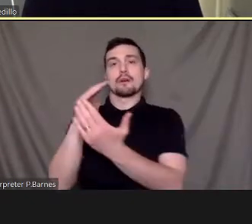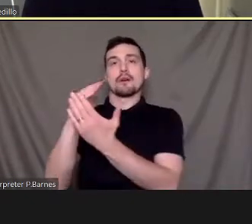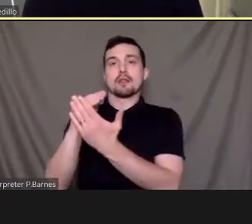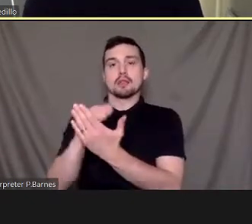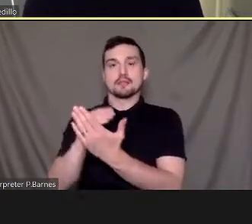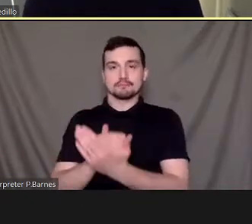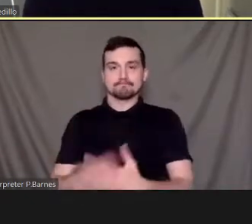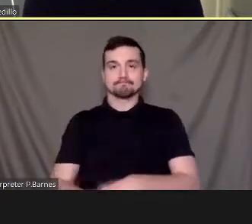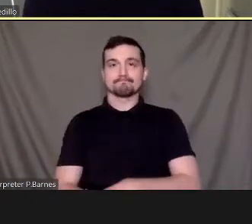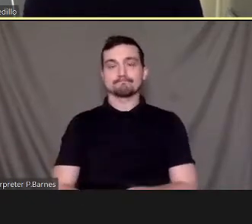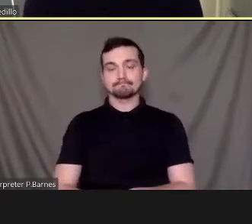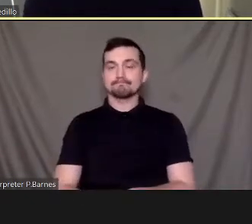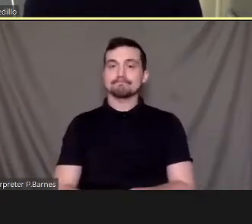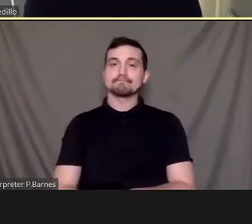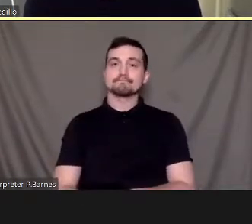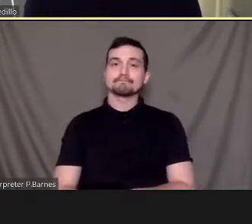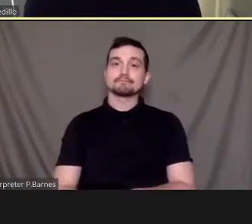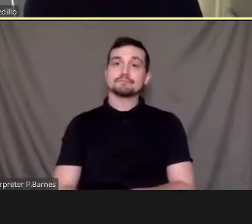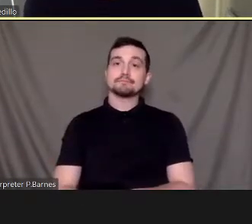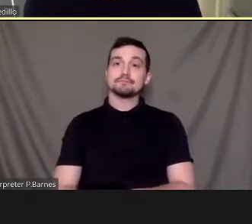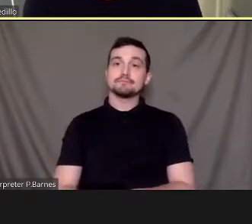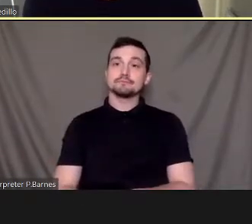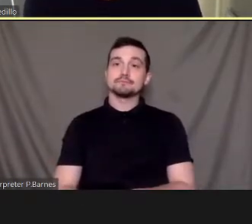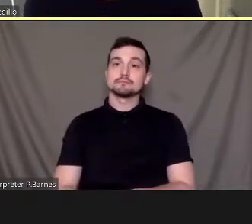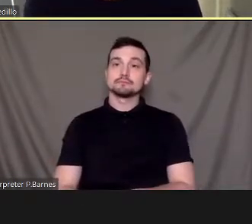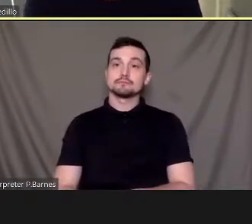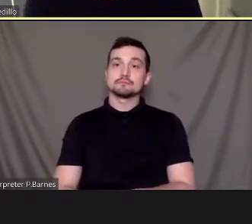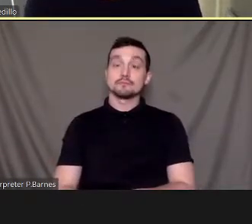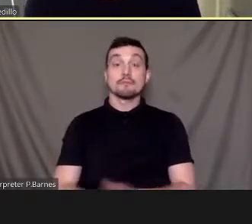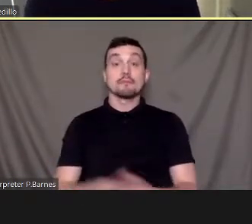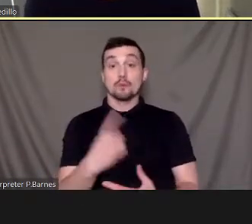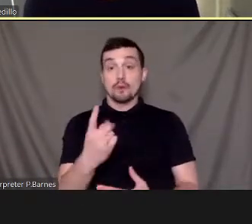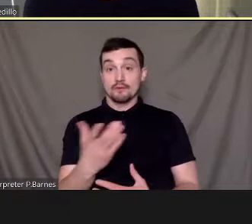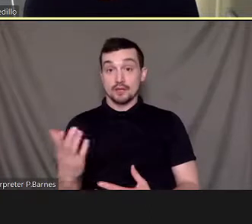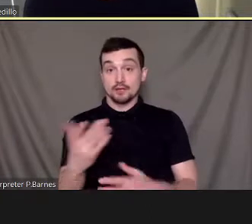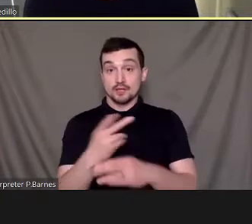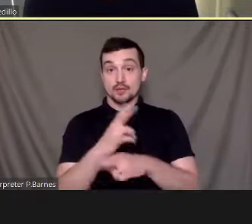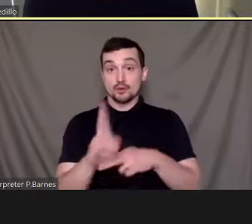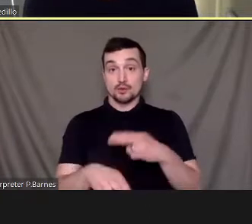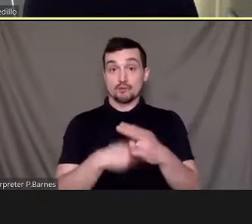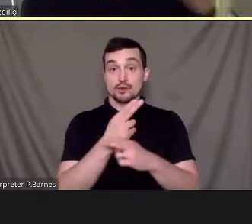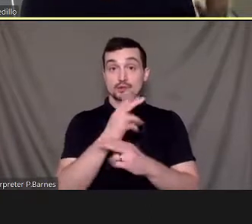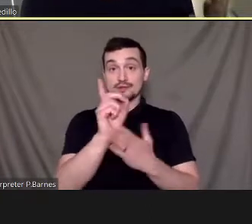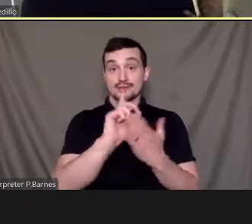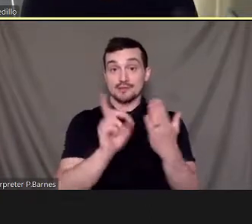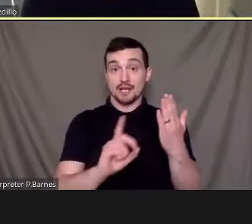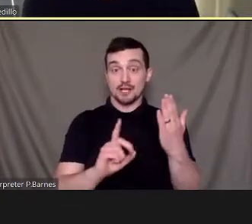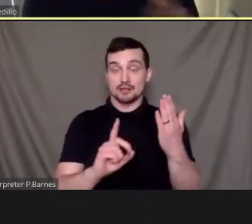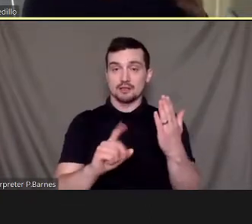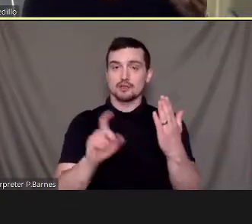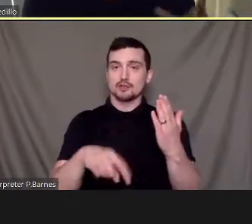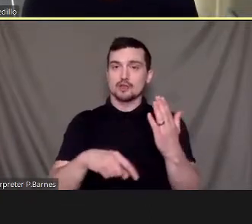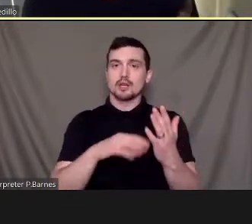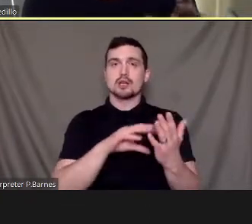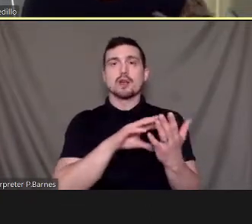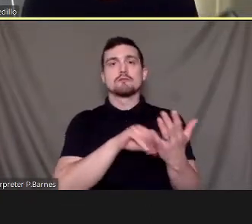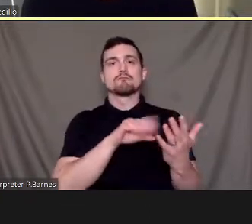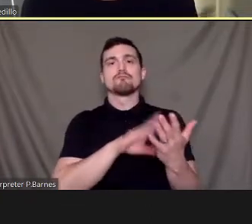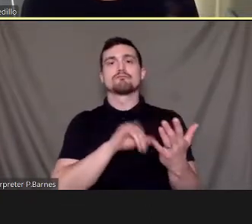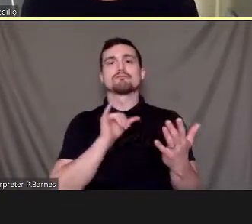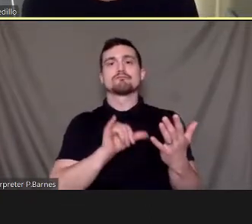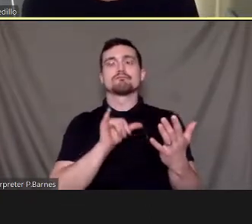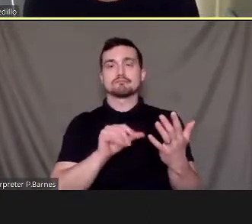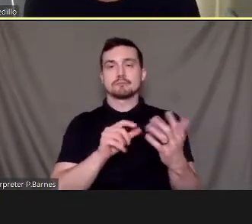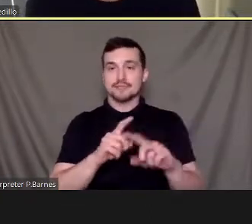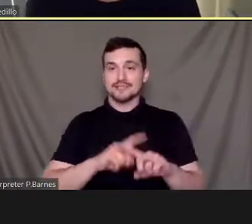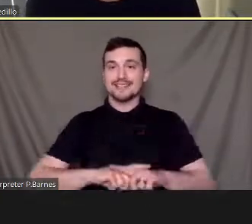So one of the things that universal design teaches us, or it should teach us, is that there is a difference between